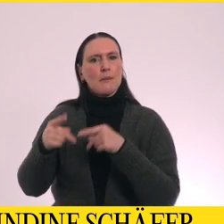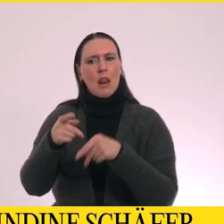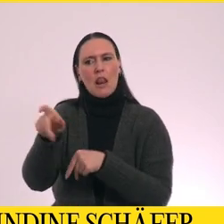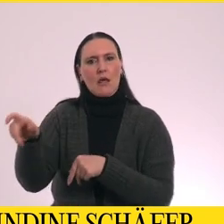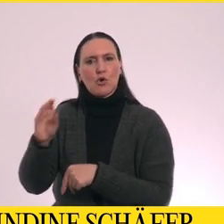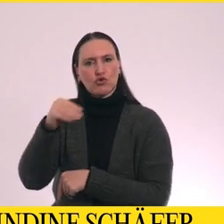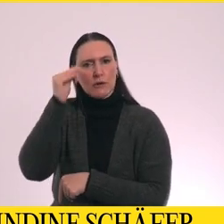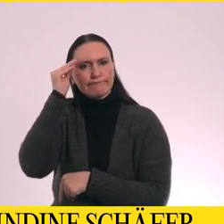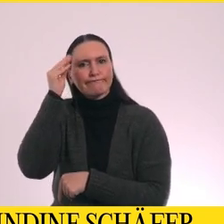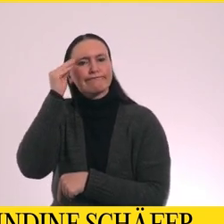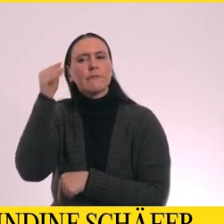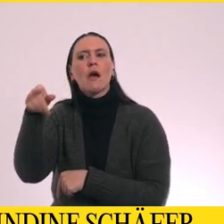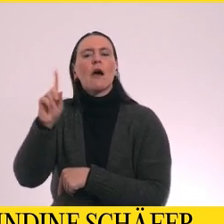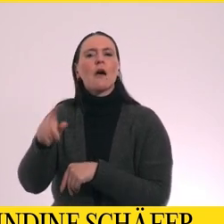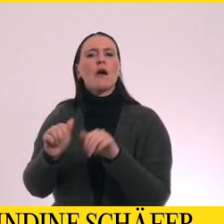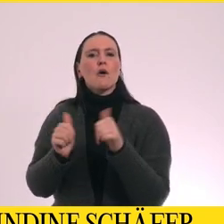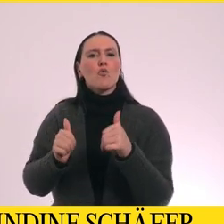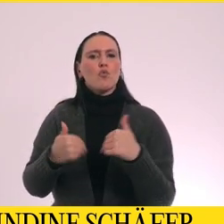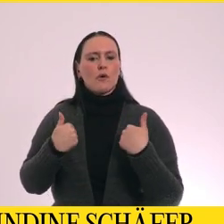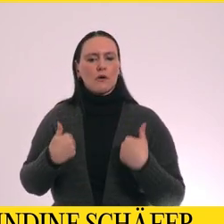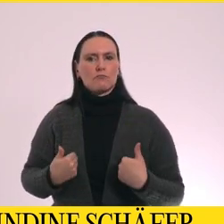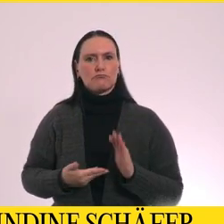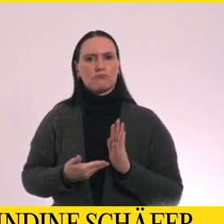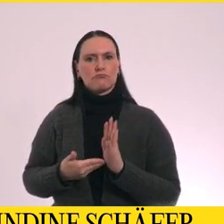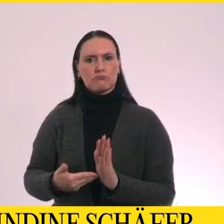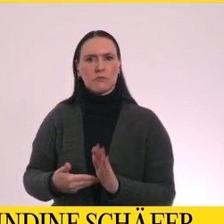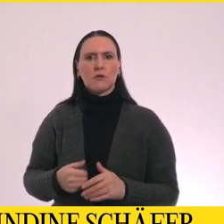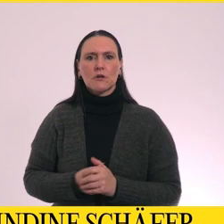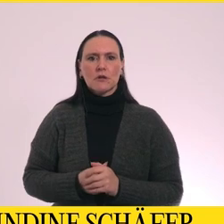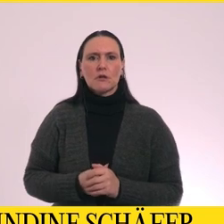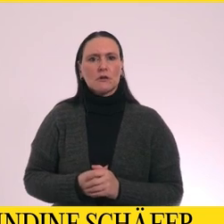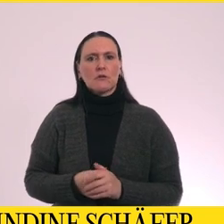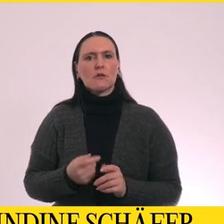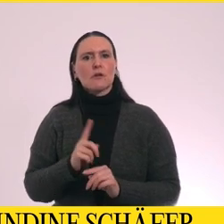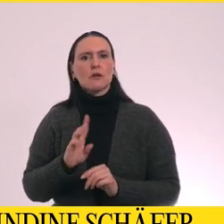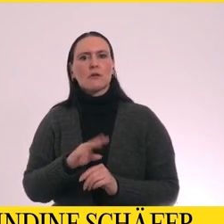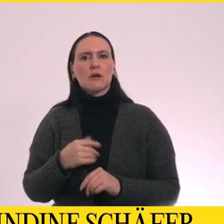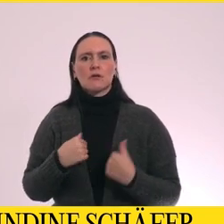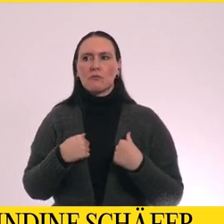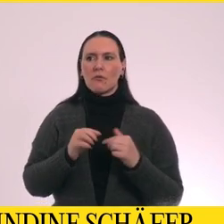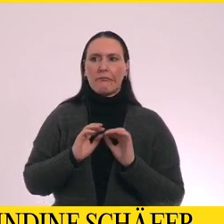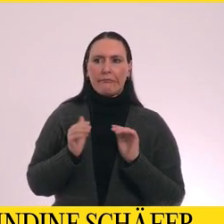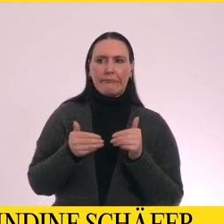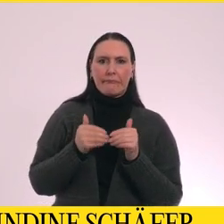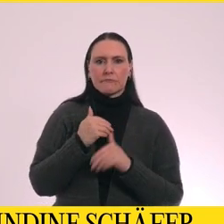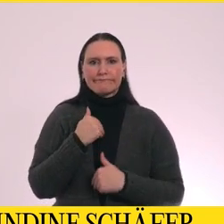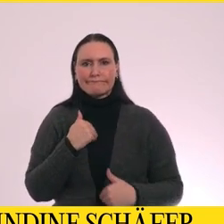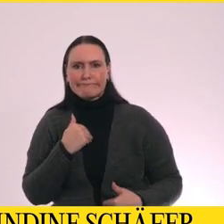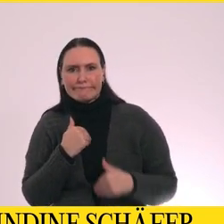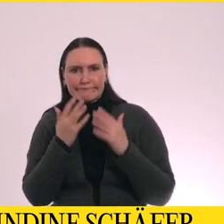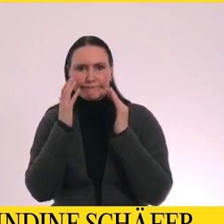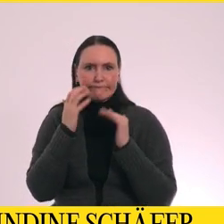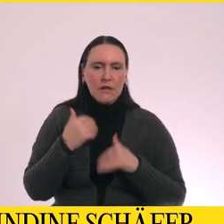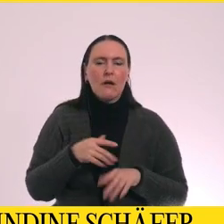does and the ways that we provide or try to provide that antidote. So really care here becomes solidarity, and it really